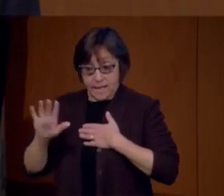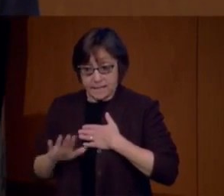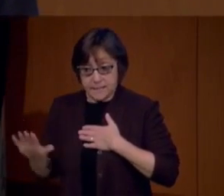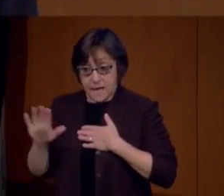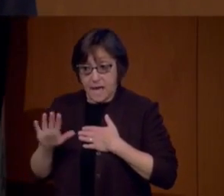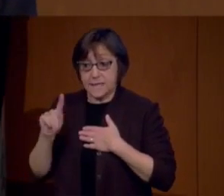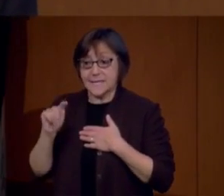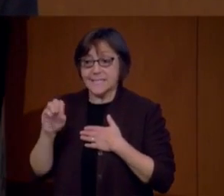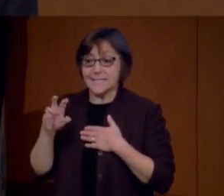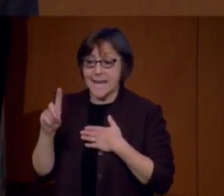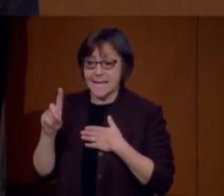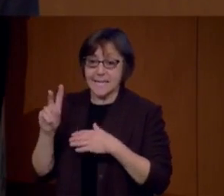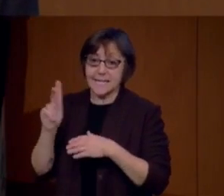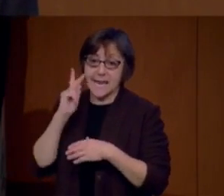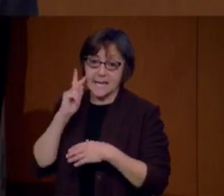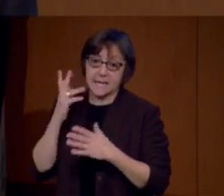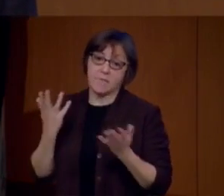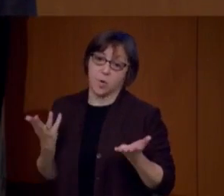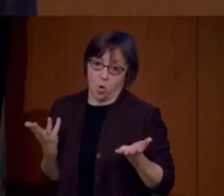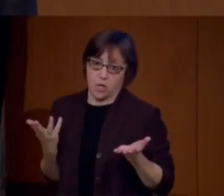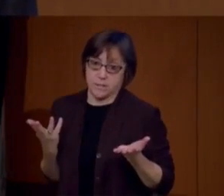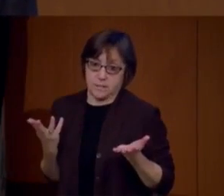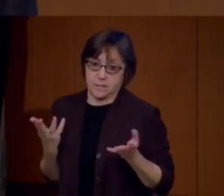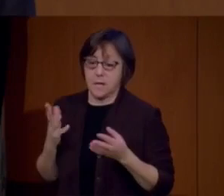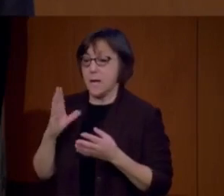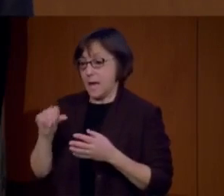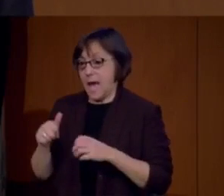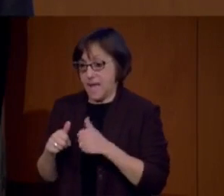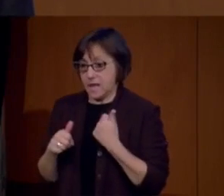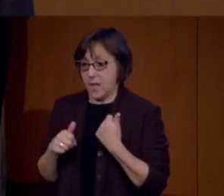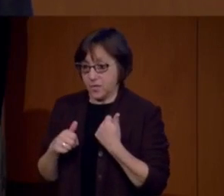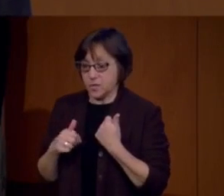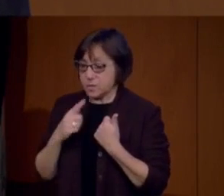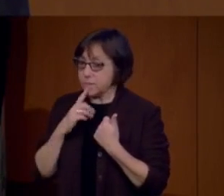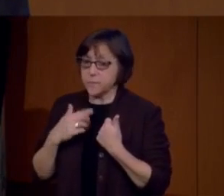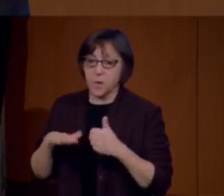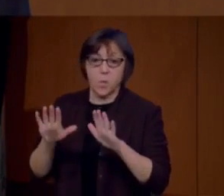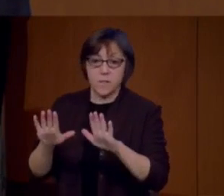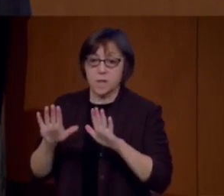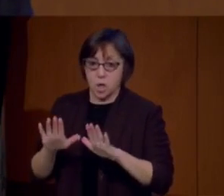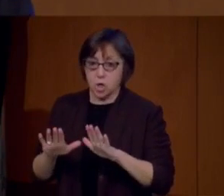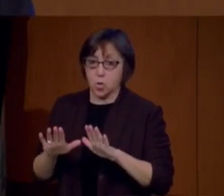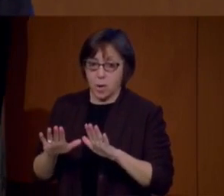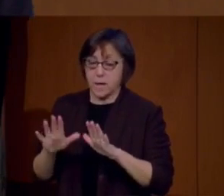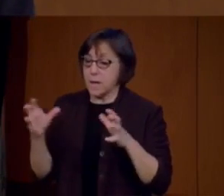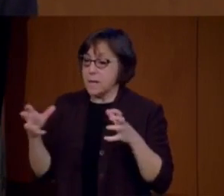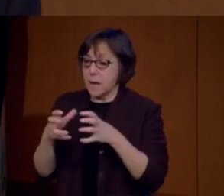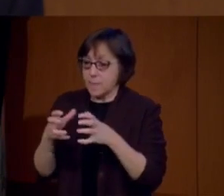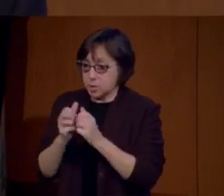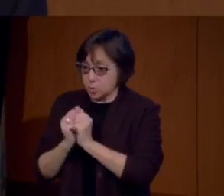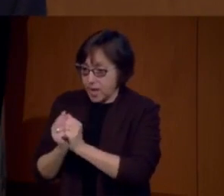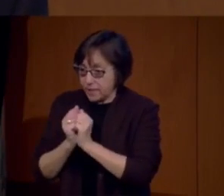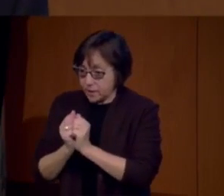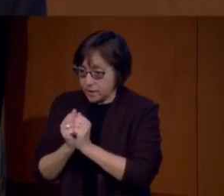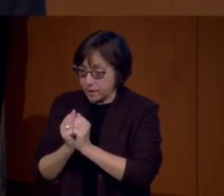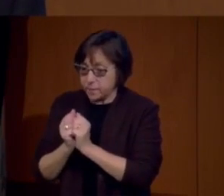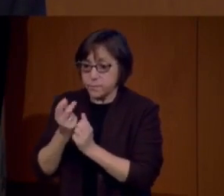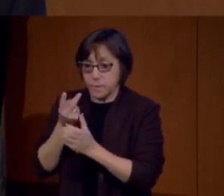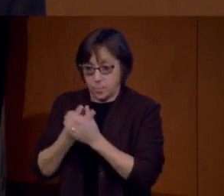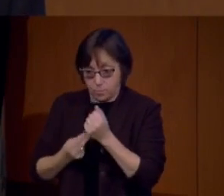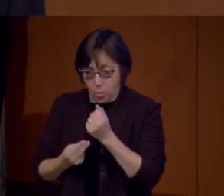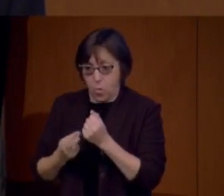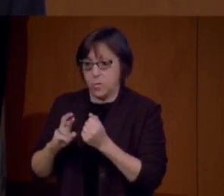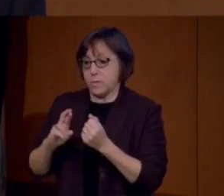Ted Kennedy, of course, and others. So it was a great coming together of both